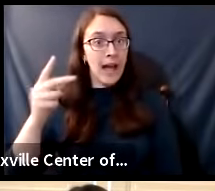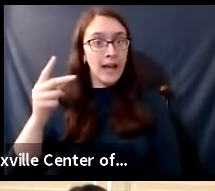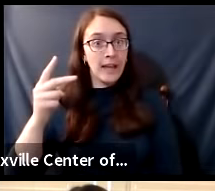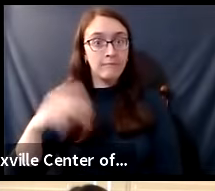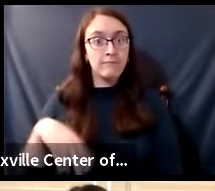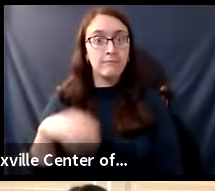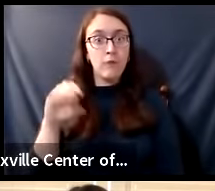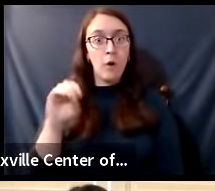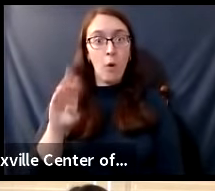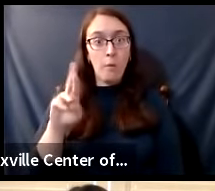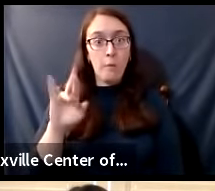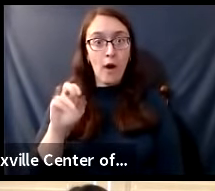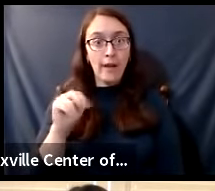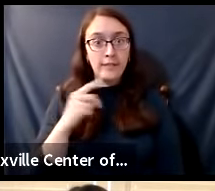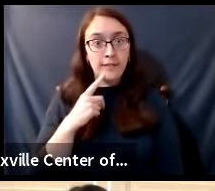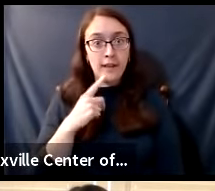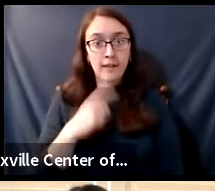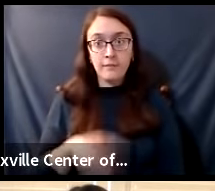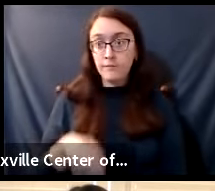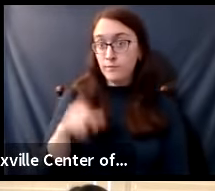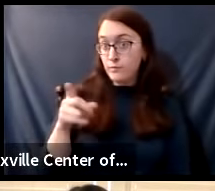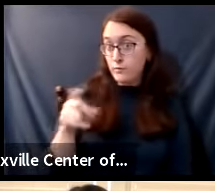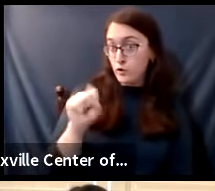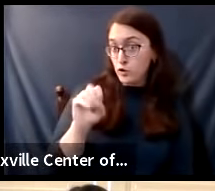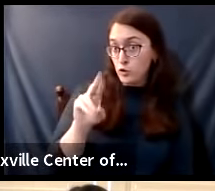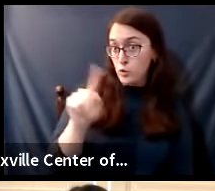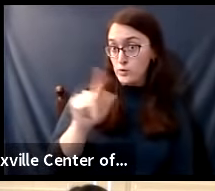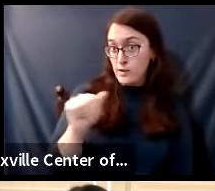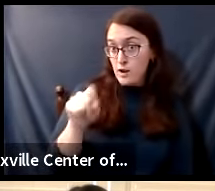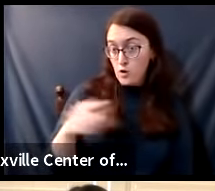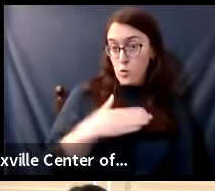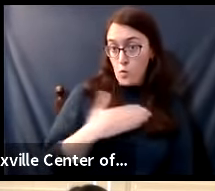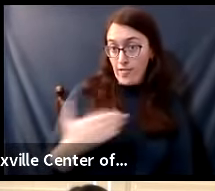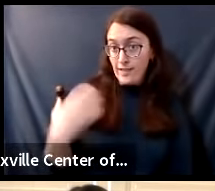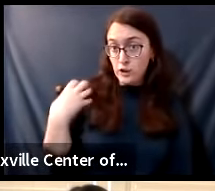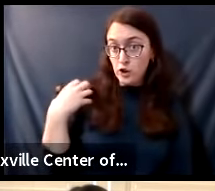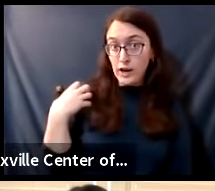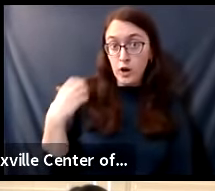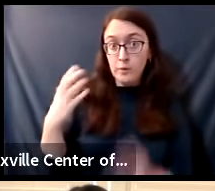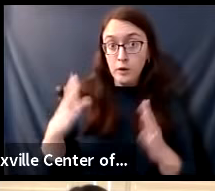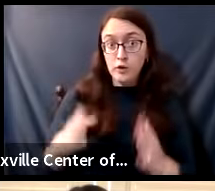Dr. Souza, are you willing to chair this evening? That's fine. Okay.